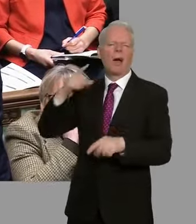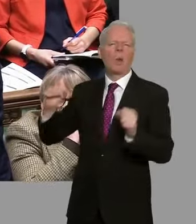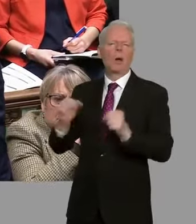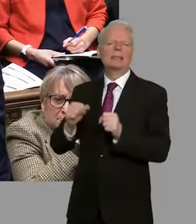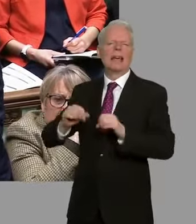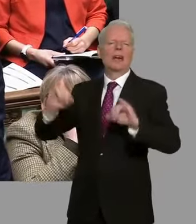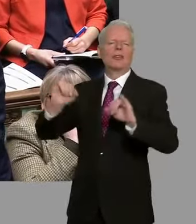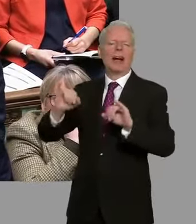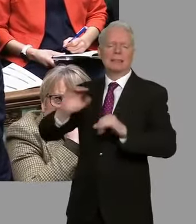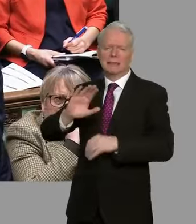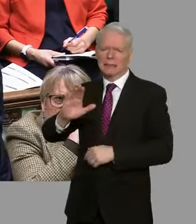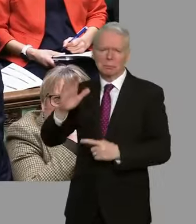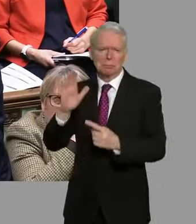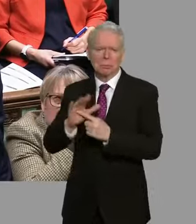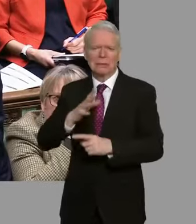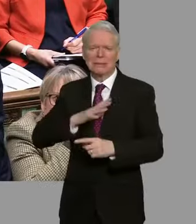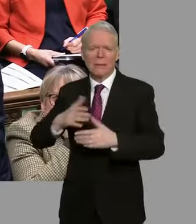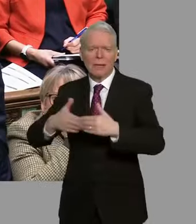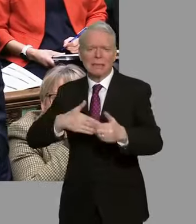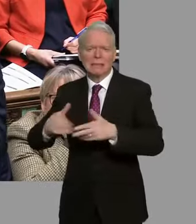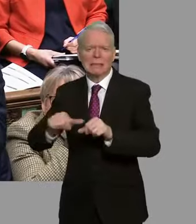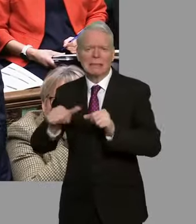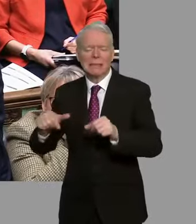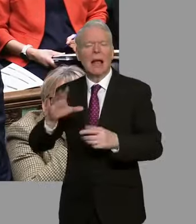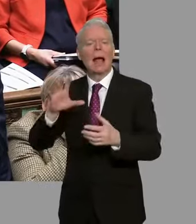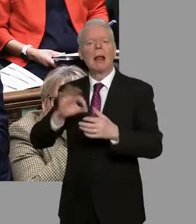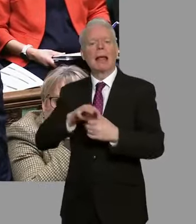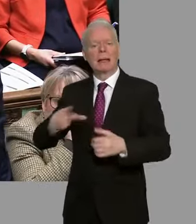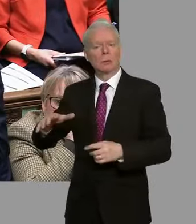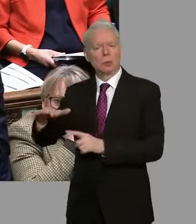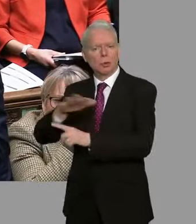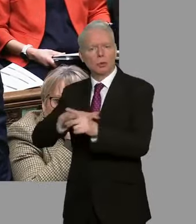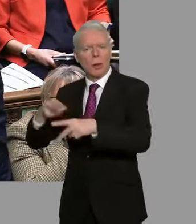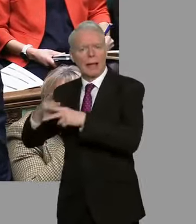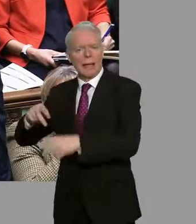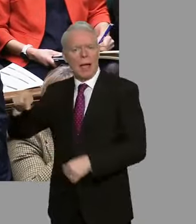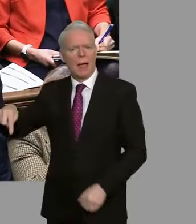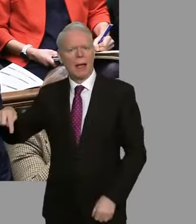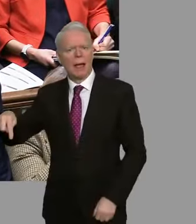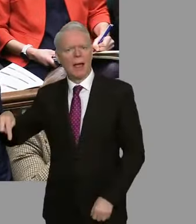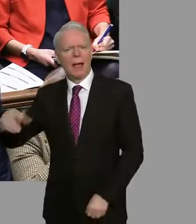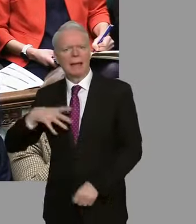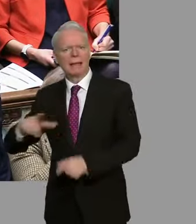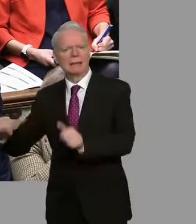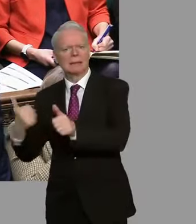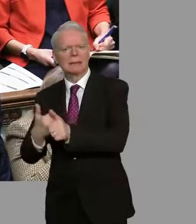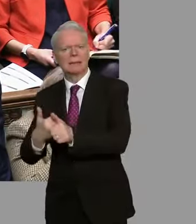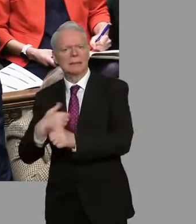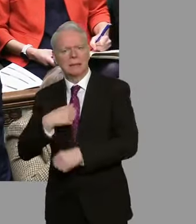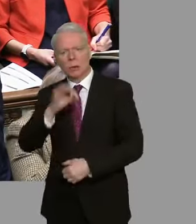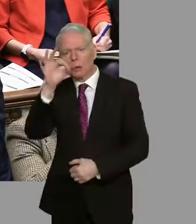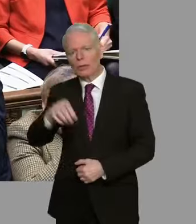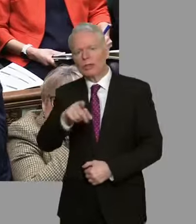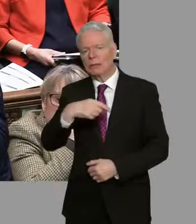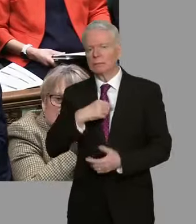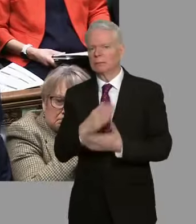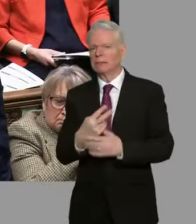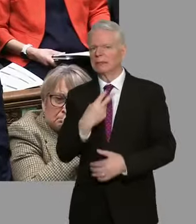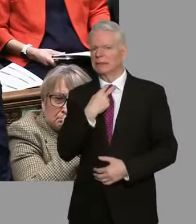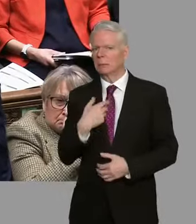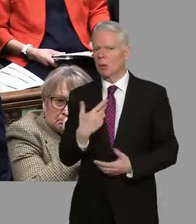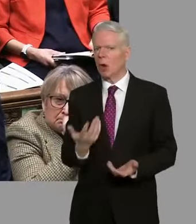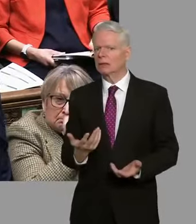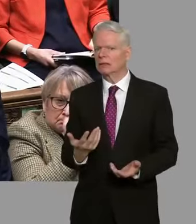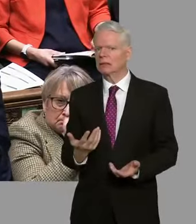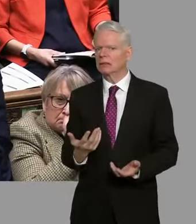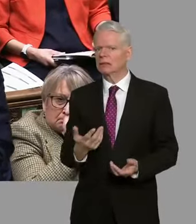3-year timetable he's given to the Casey Commission so he can fix social care this year and implement the reforms by the end